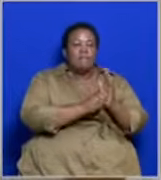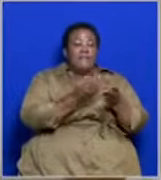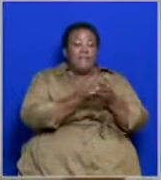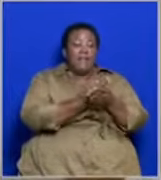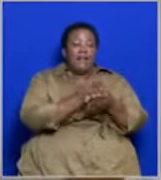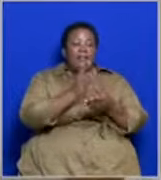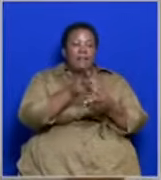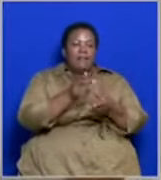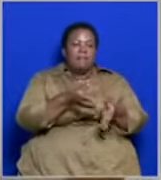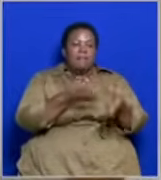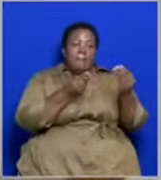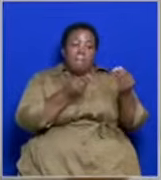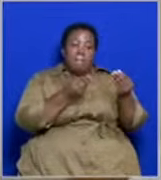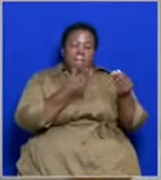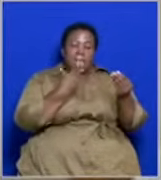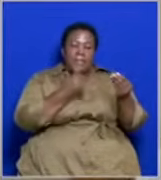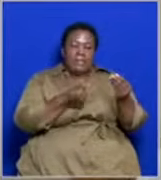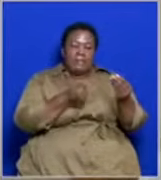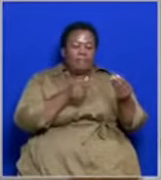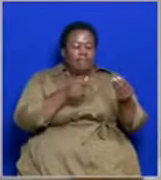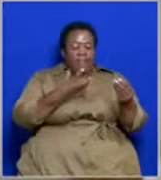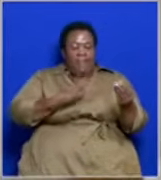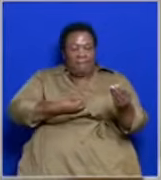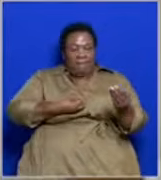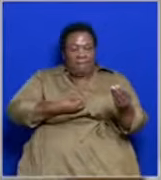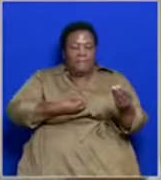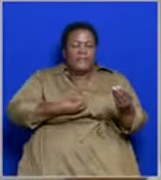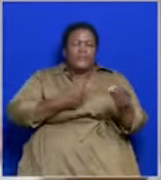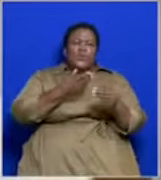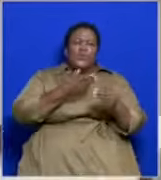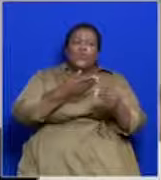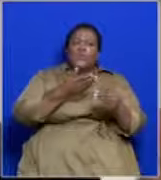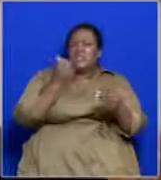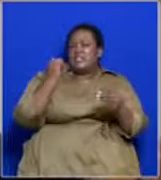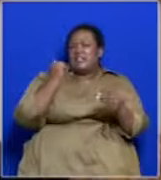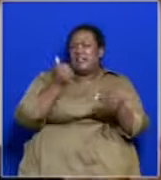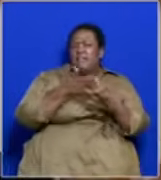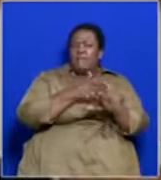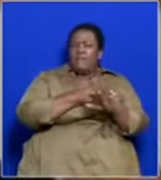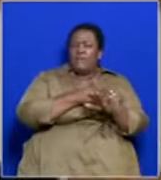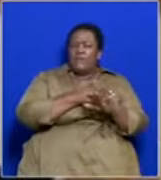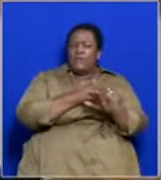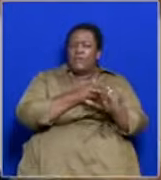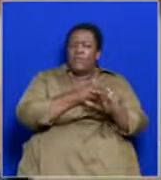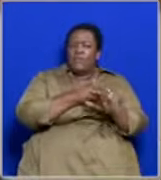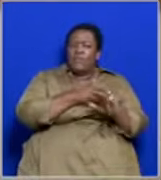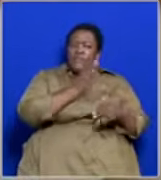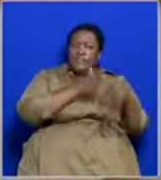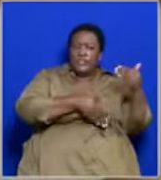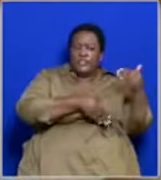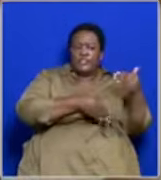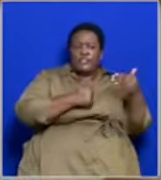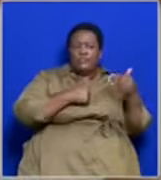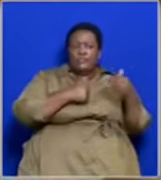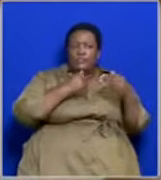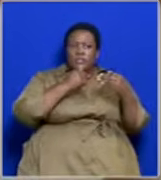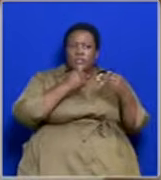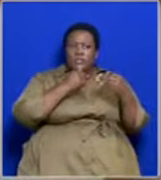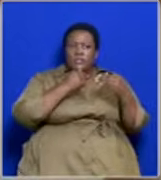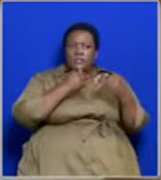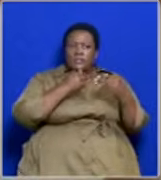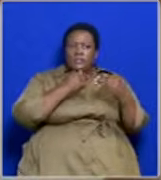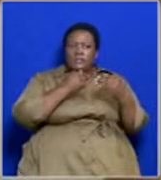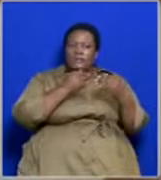I have it. When we parted yesterday, we had gone as far as your page 8.